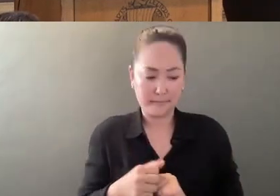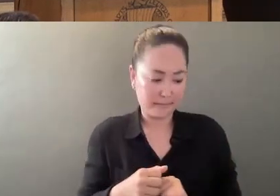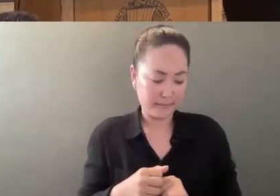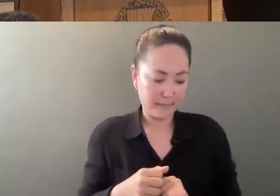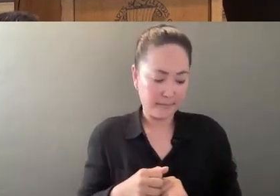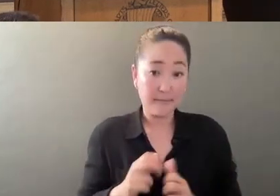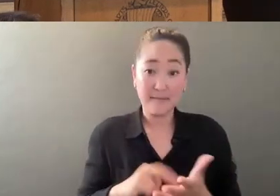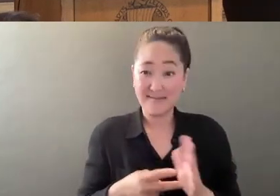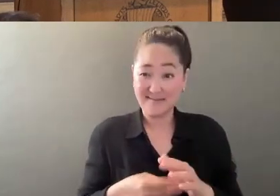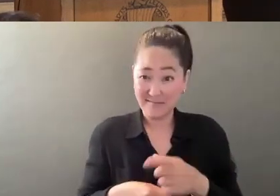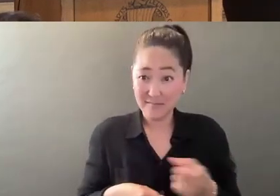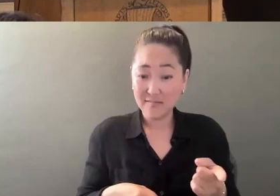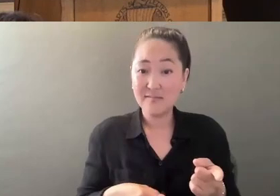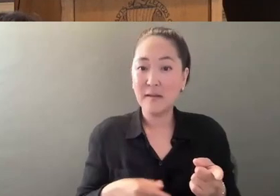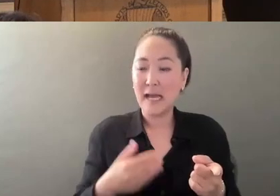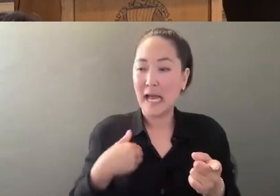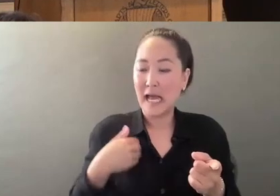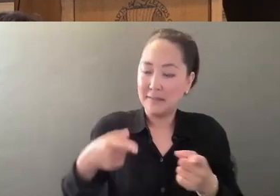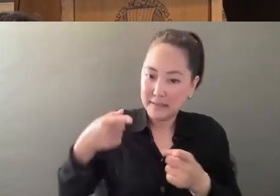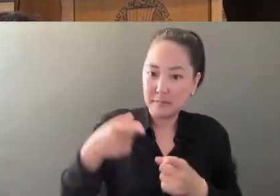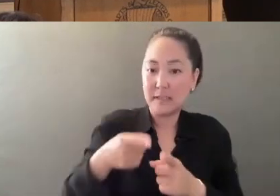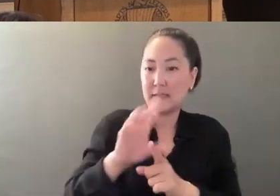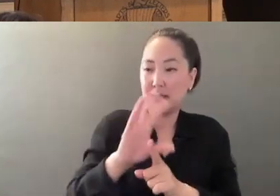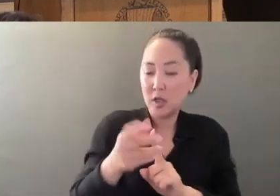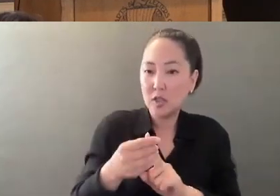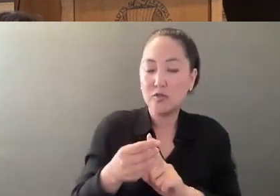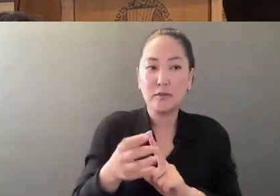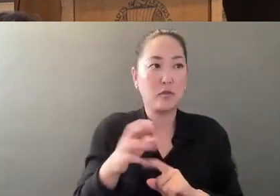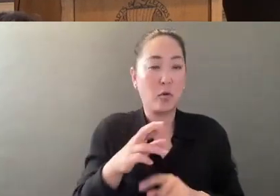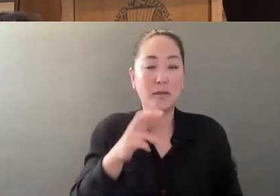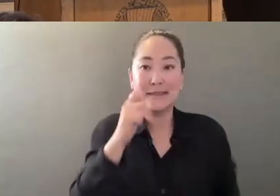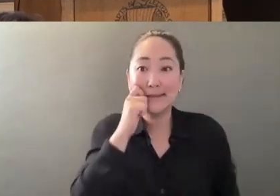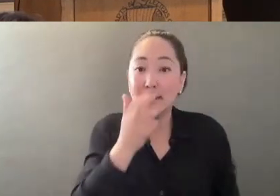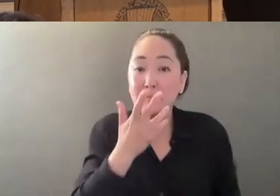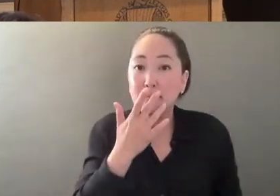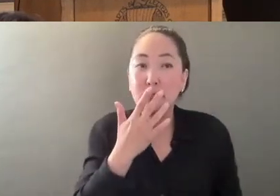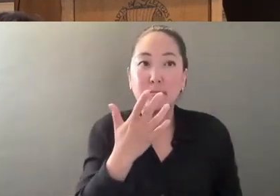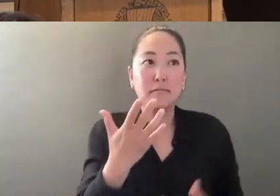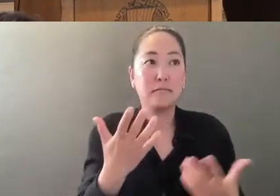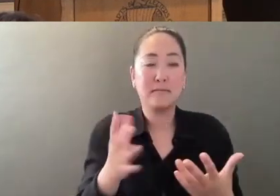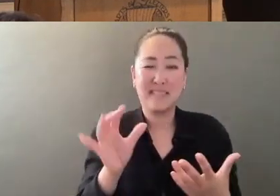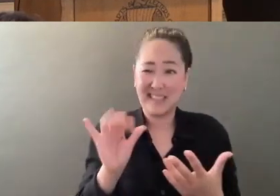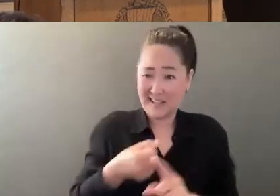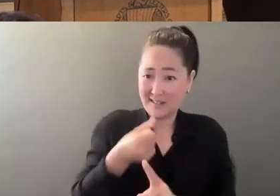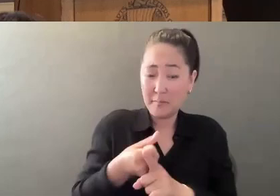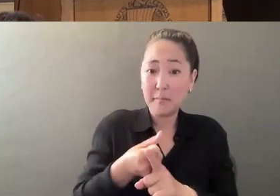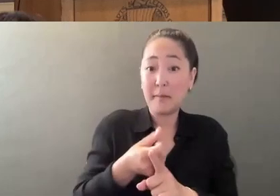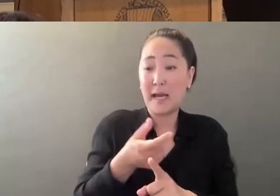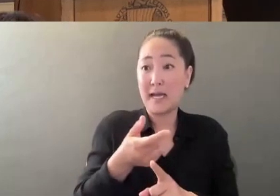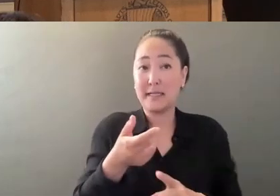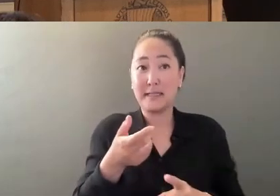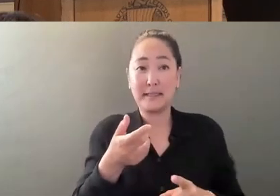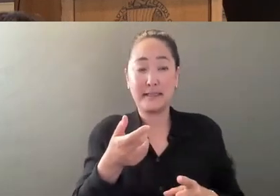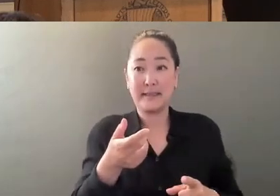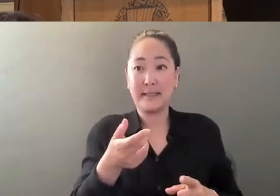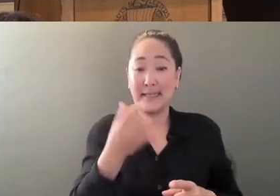culturally diverse in specific skin tone, skin color? Does that play a role as well in